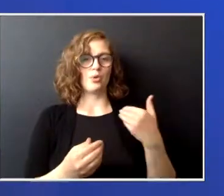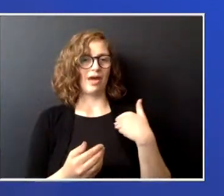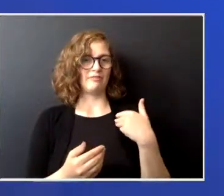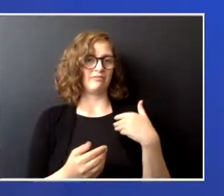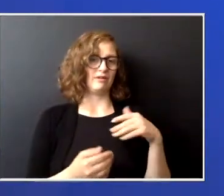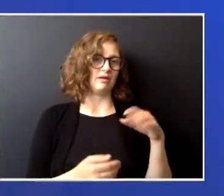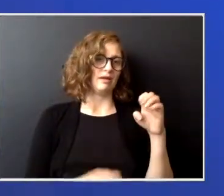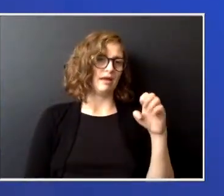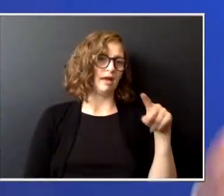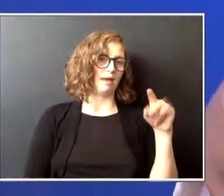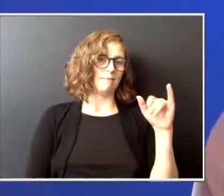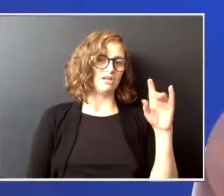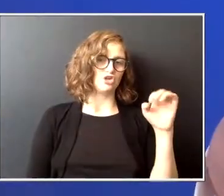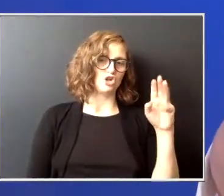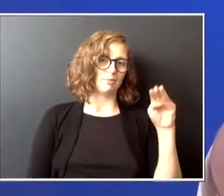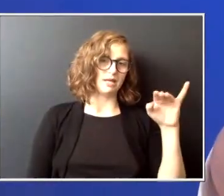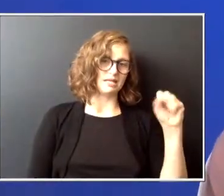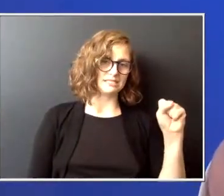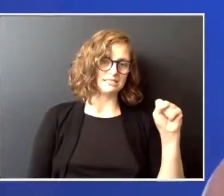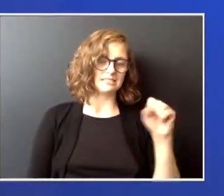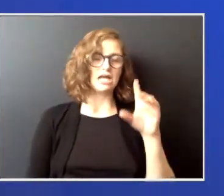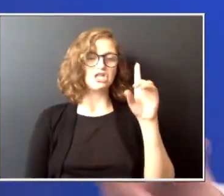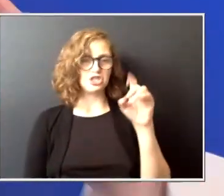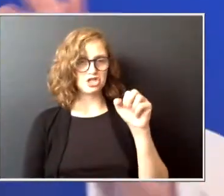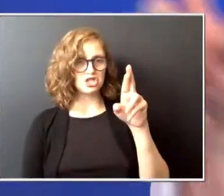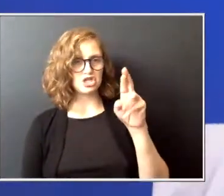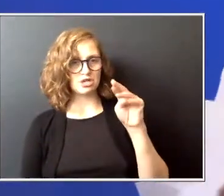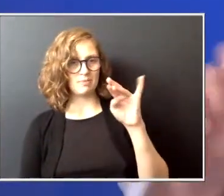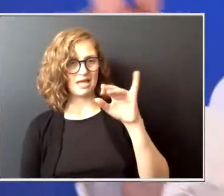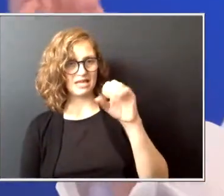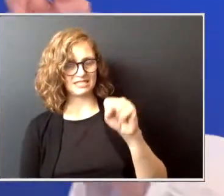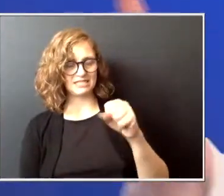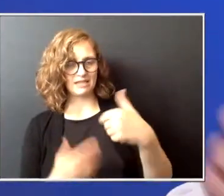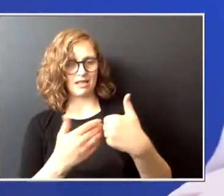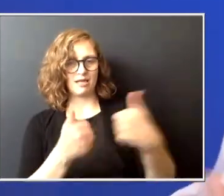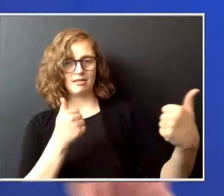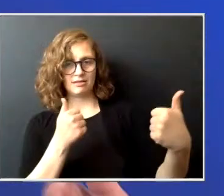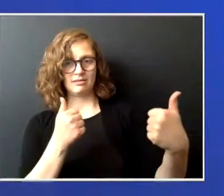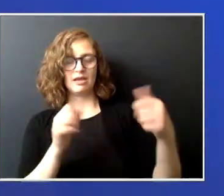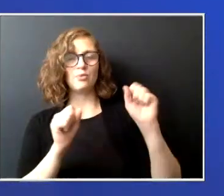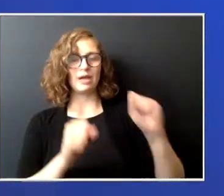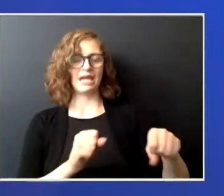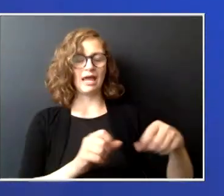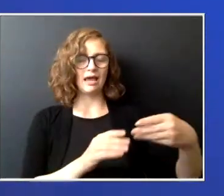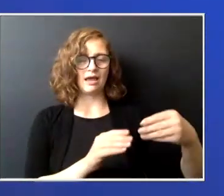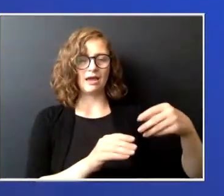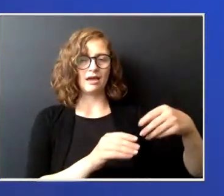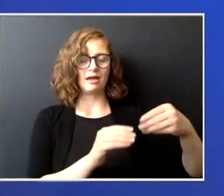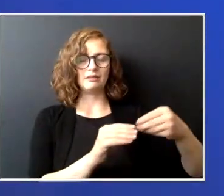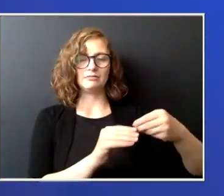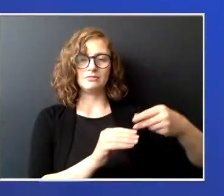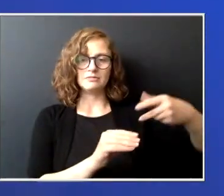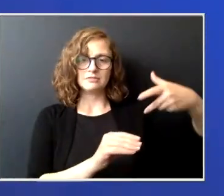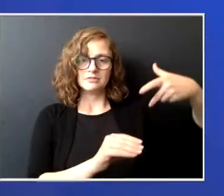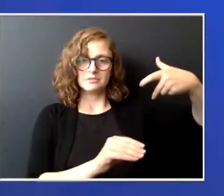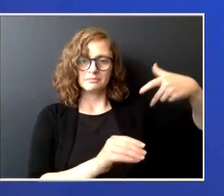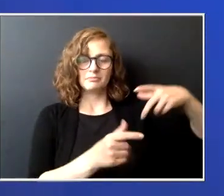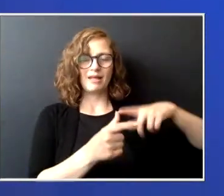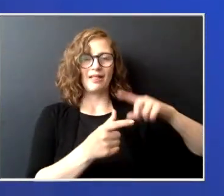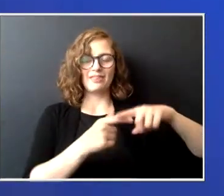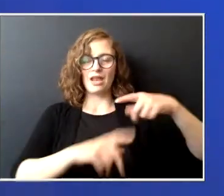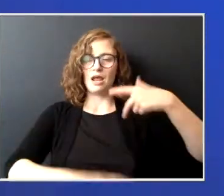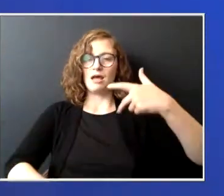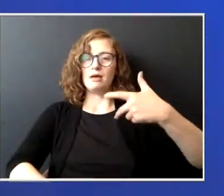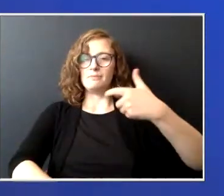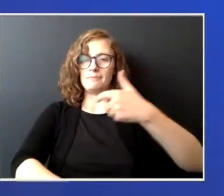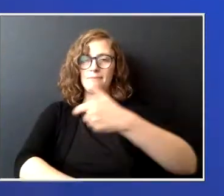break apart, and you can bring it up into a syringe and then spray those skin cells right directly on the patient within about